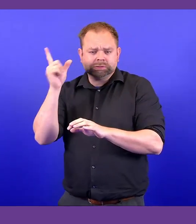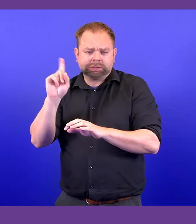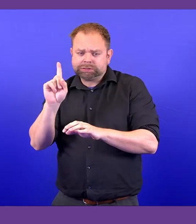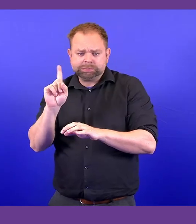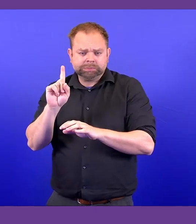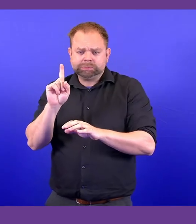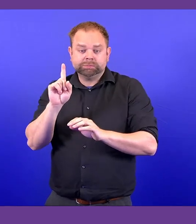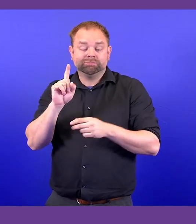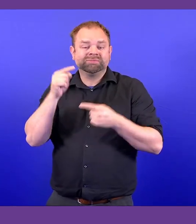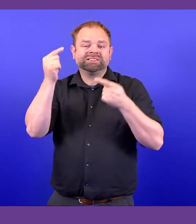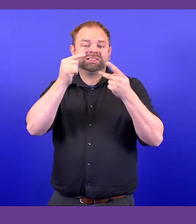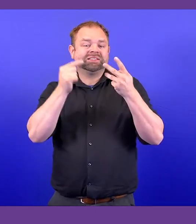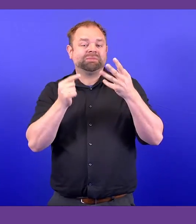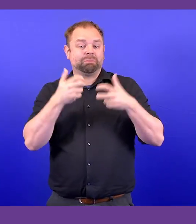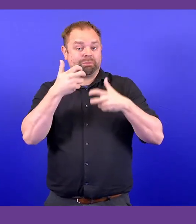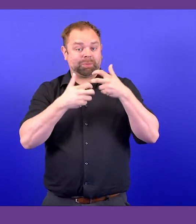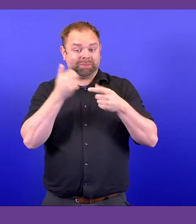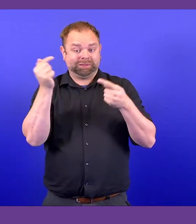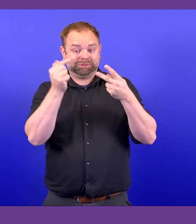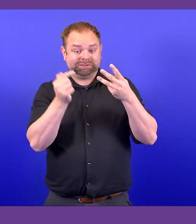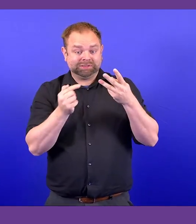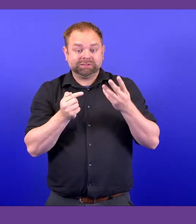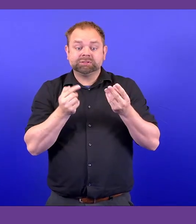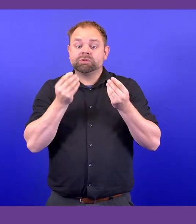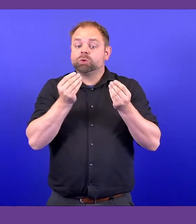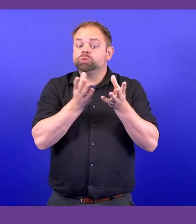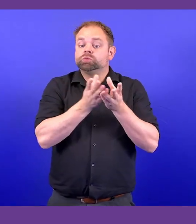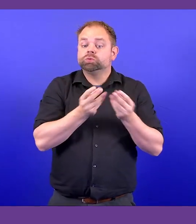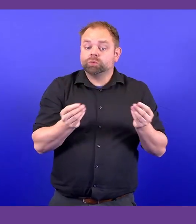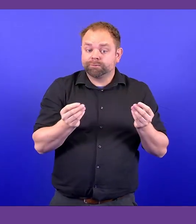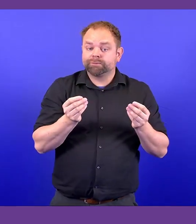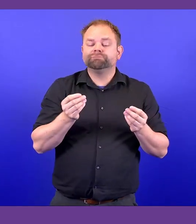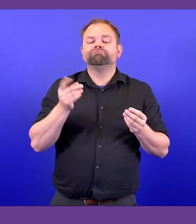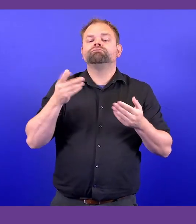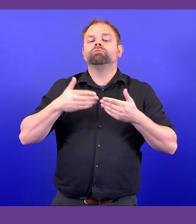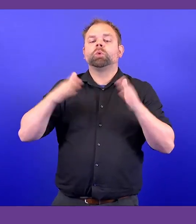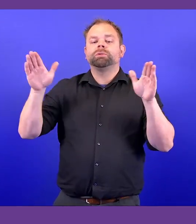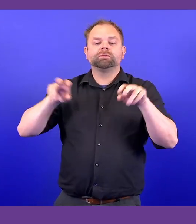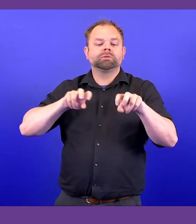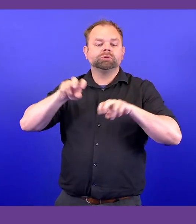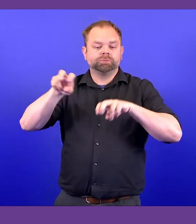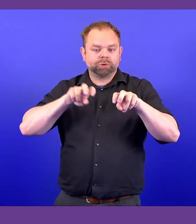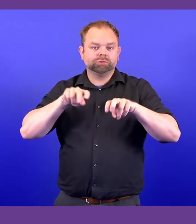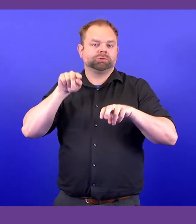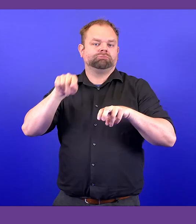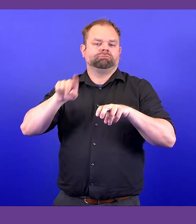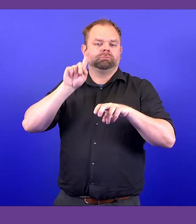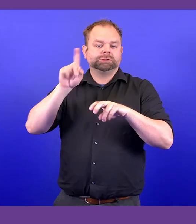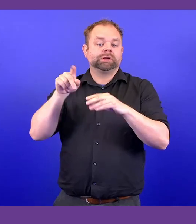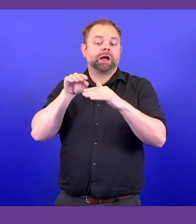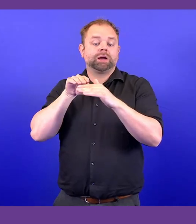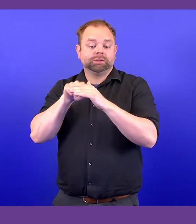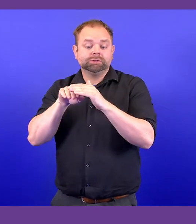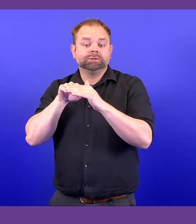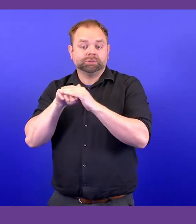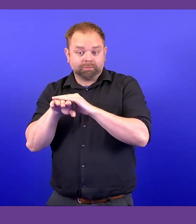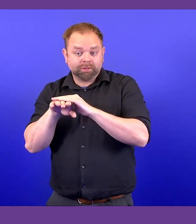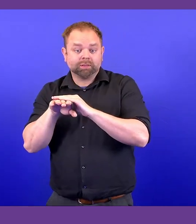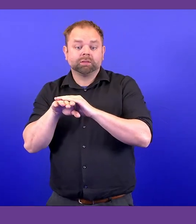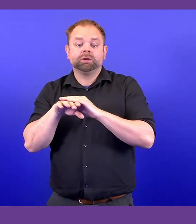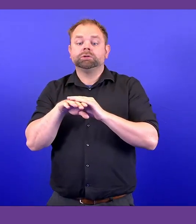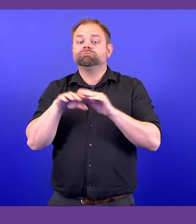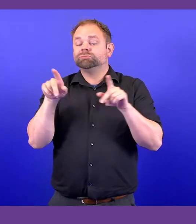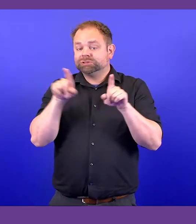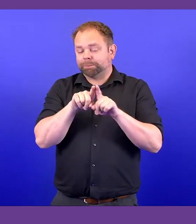Accessible transport empowers people to go to work, to go to the hospital, to see friends like everyone else.